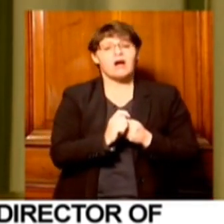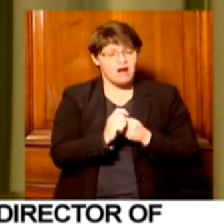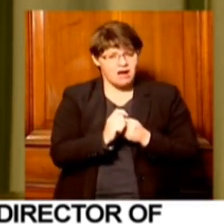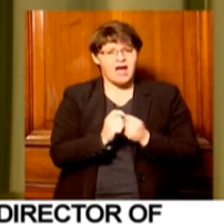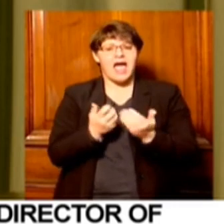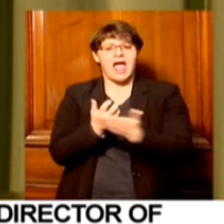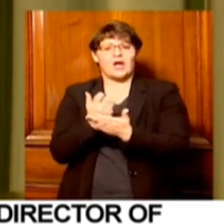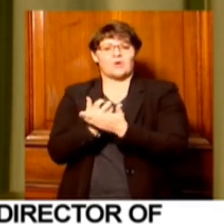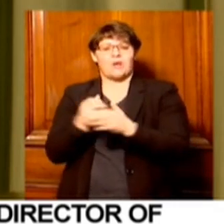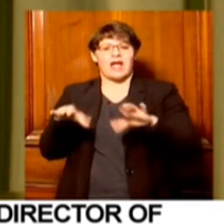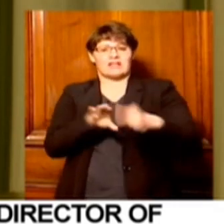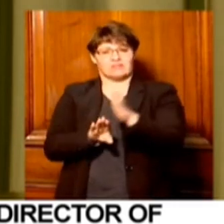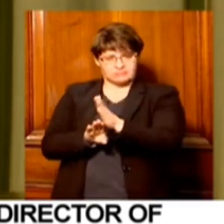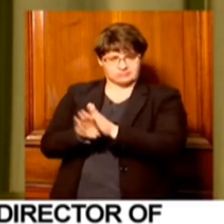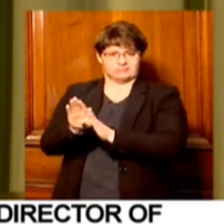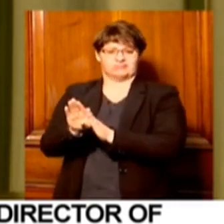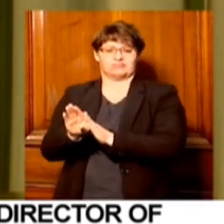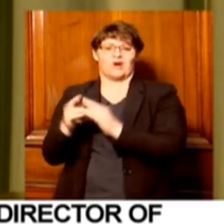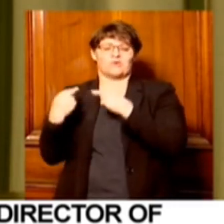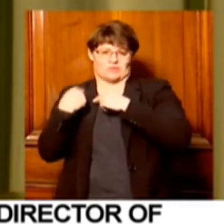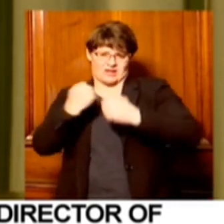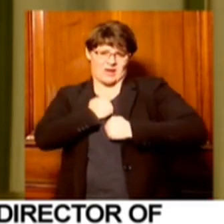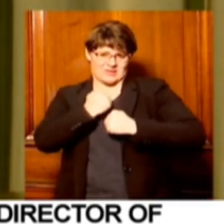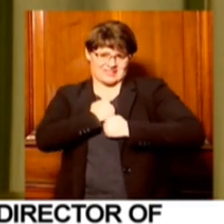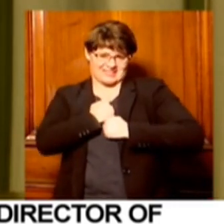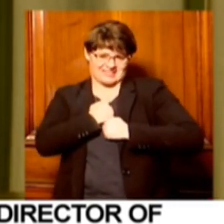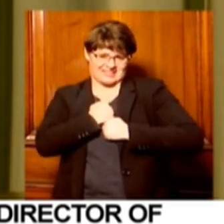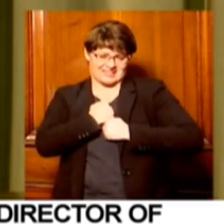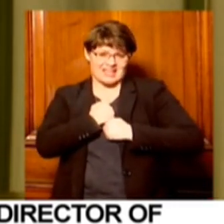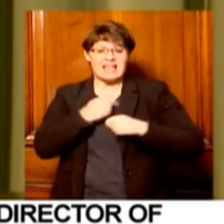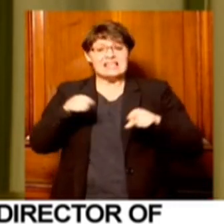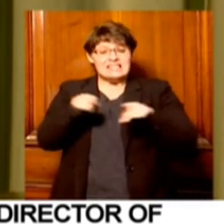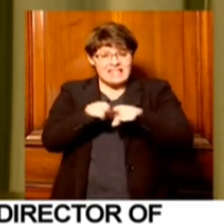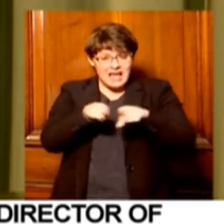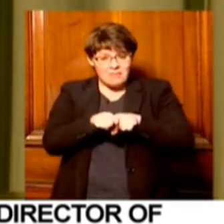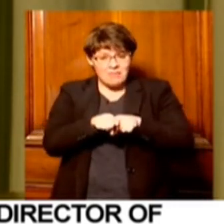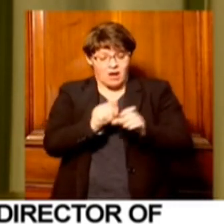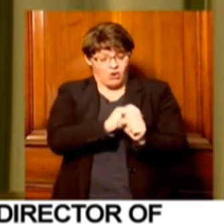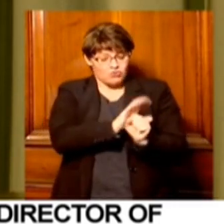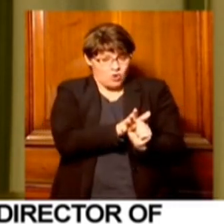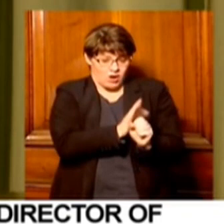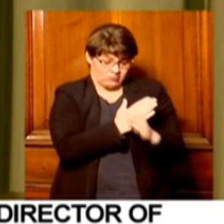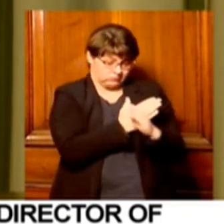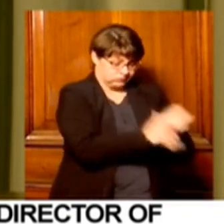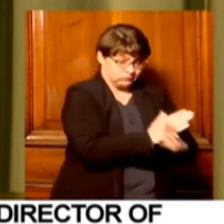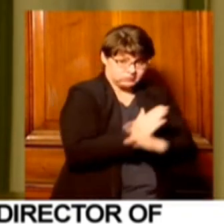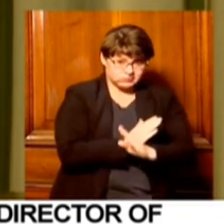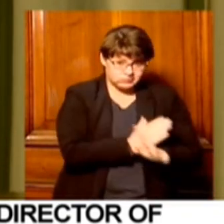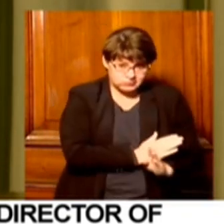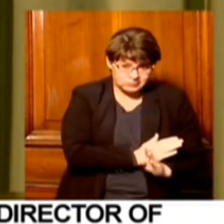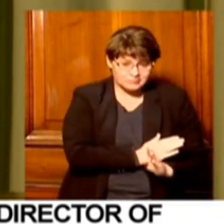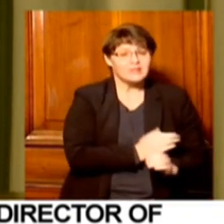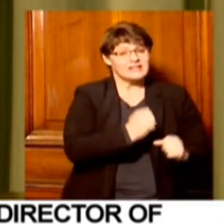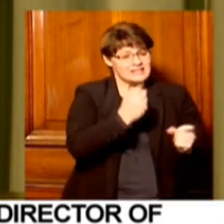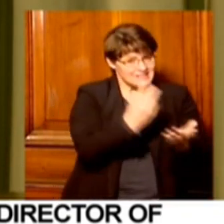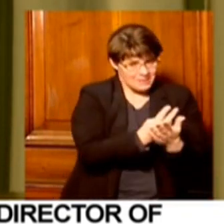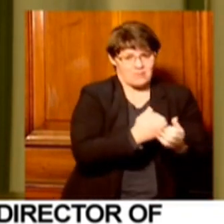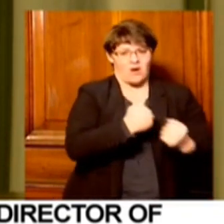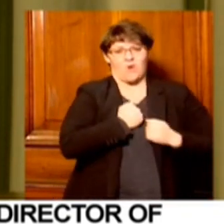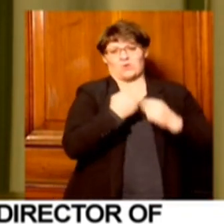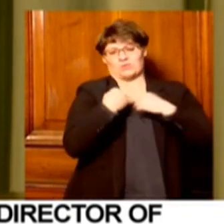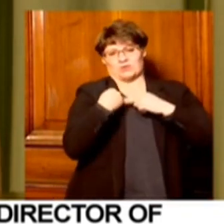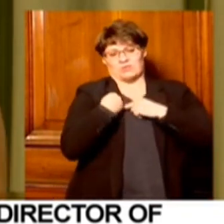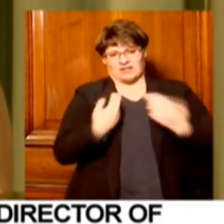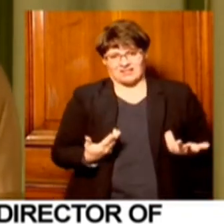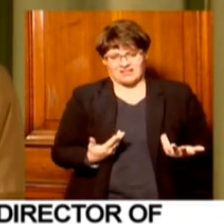economic activity whilst containing the spread of the virus. Through our